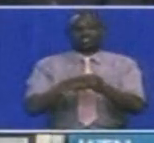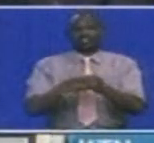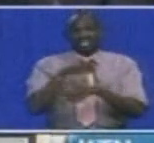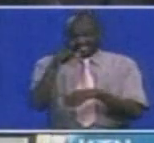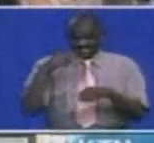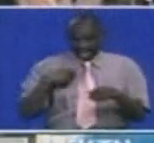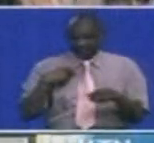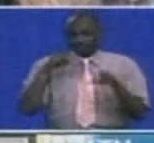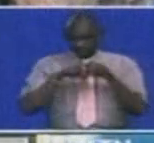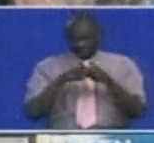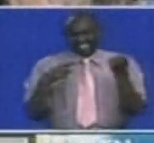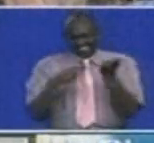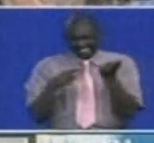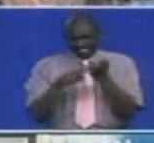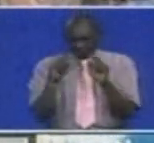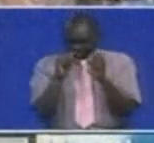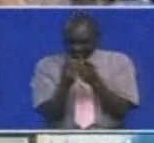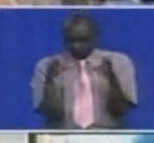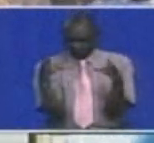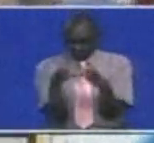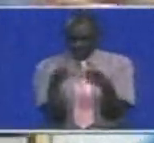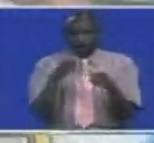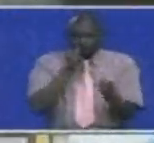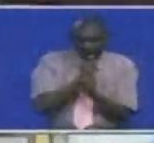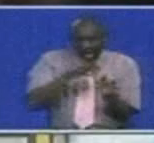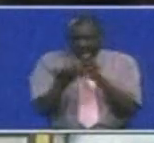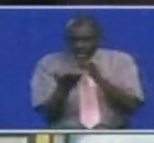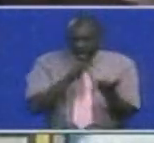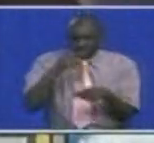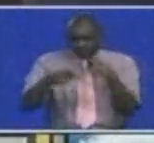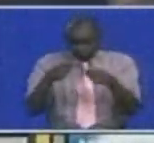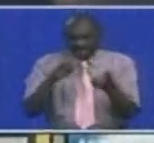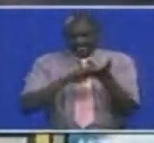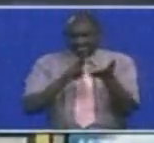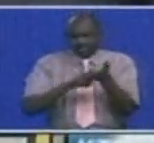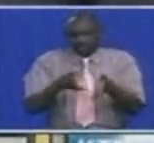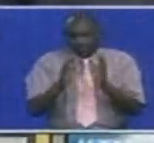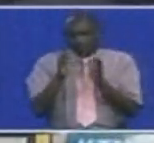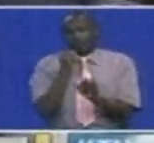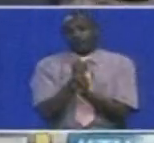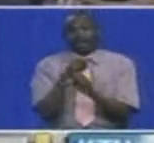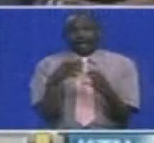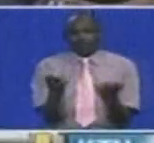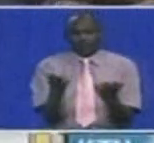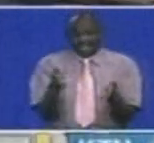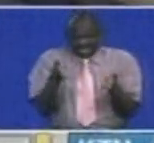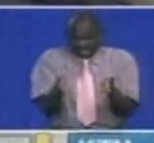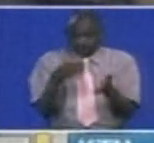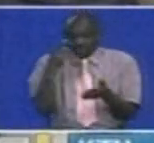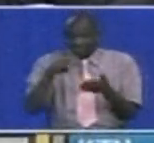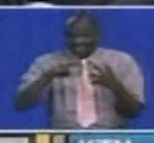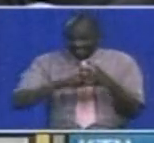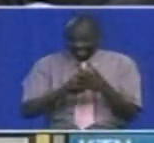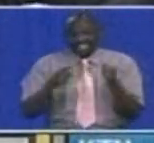joint technical team that is working on the modalities of rolling out the registration system. Registration has been estimated to take a period